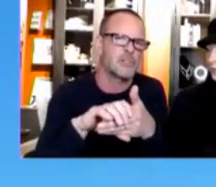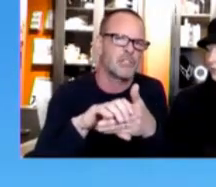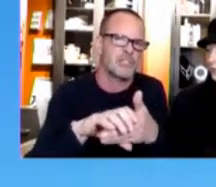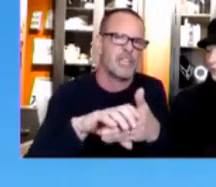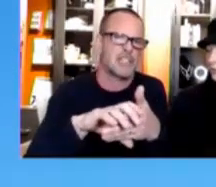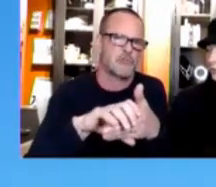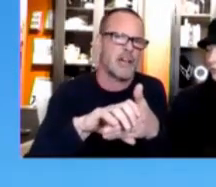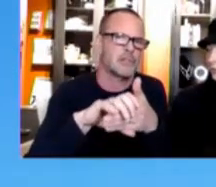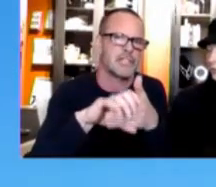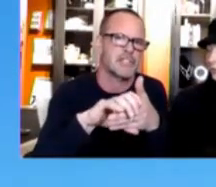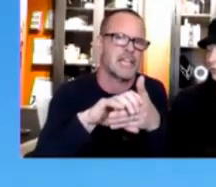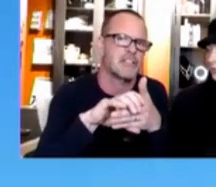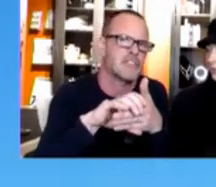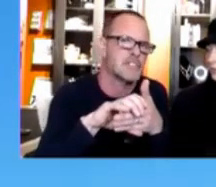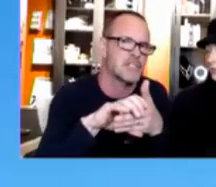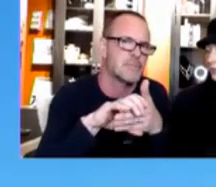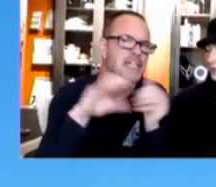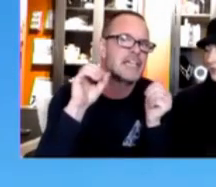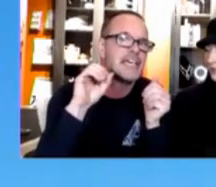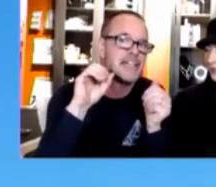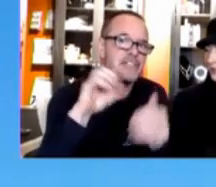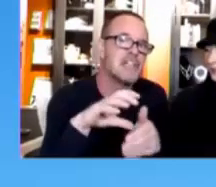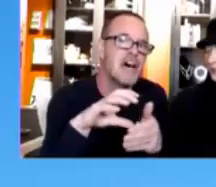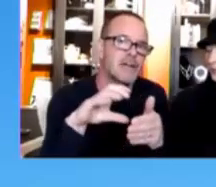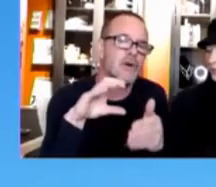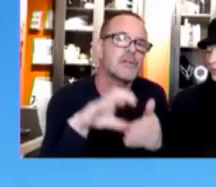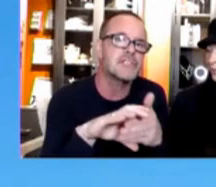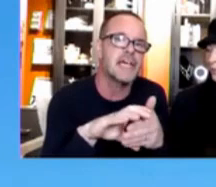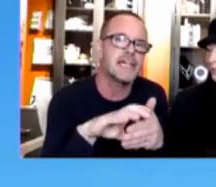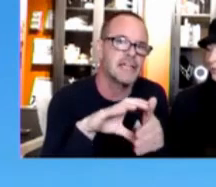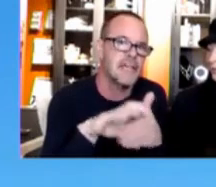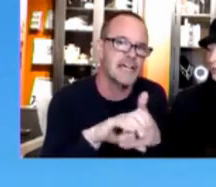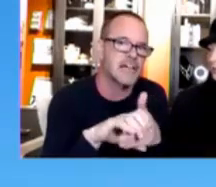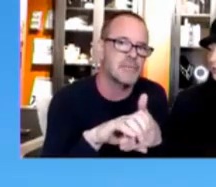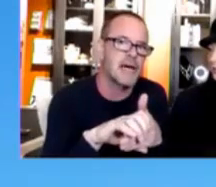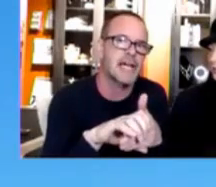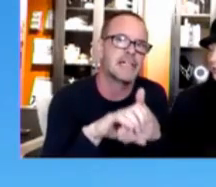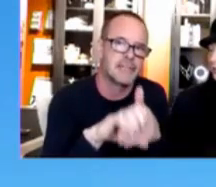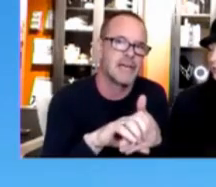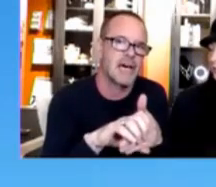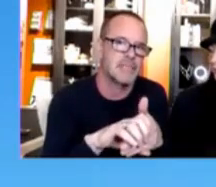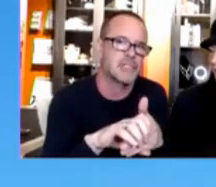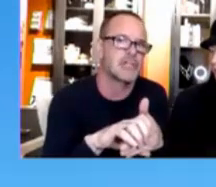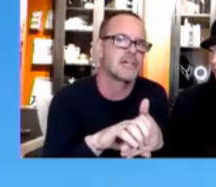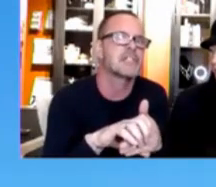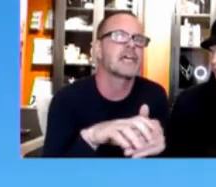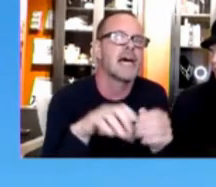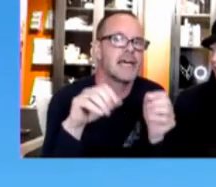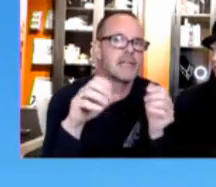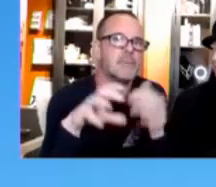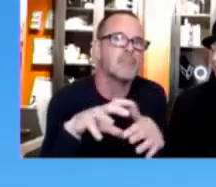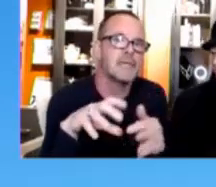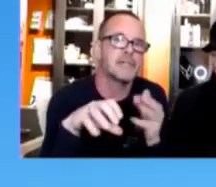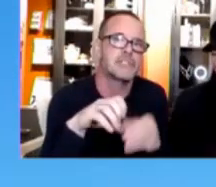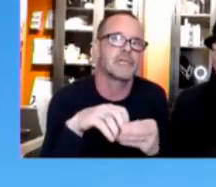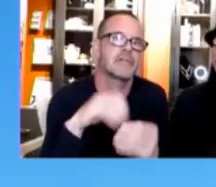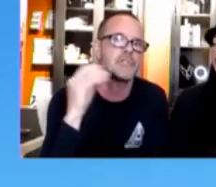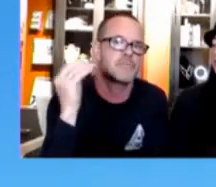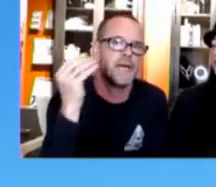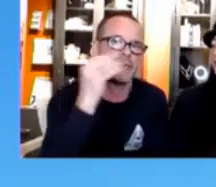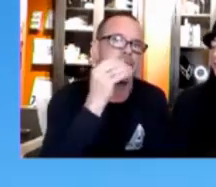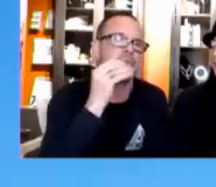Kona looks like he's growling and it's kind of vicious, but it's not. All he's saying is, I got your back. I'm in charge. And the puppy is showing